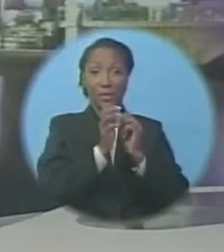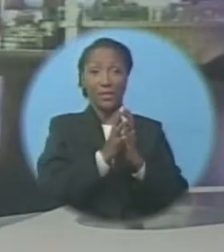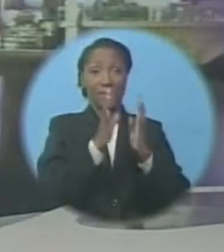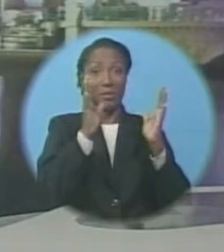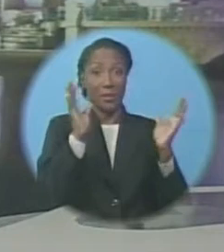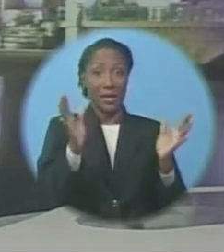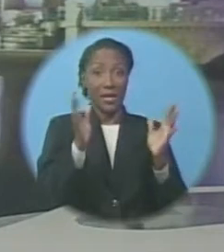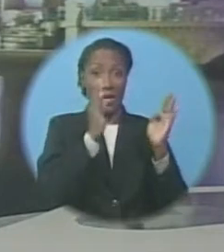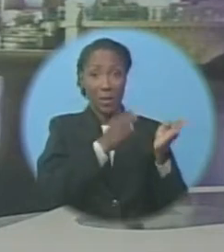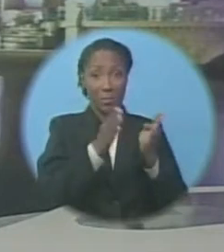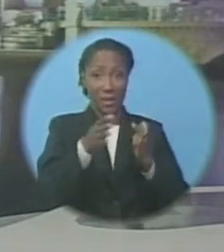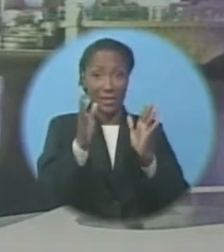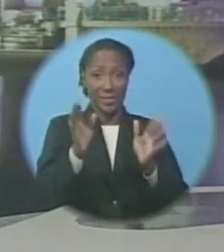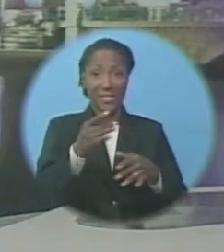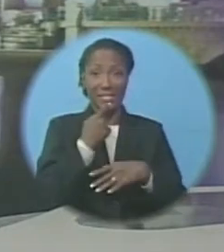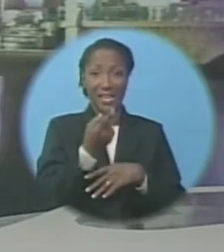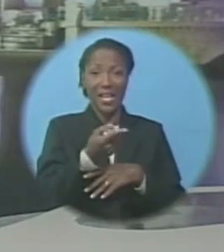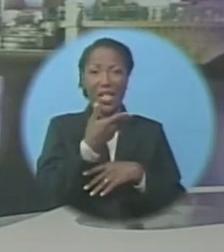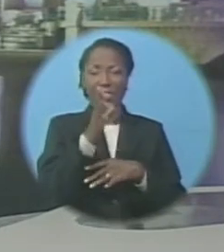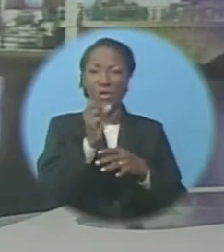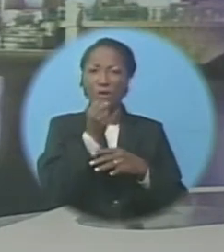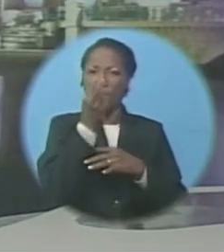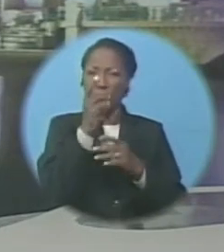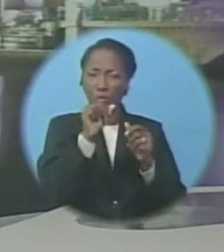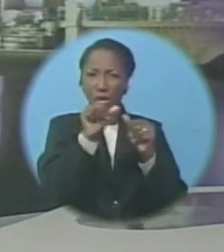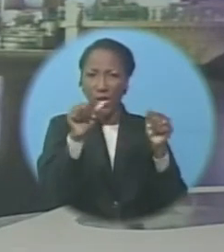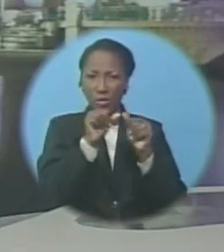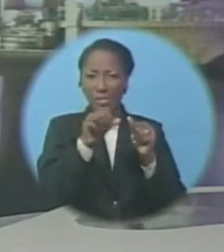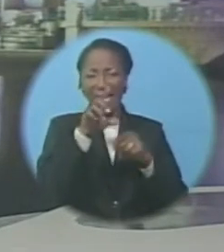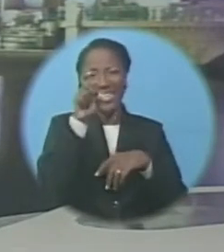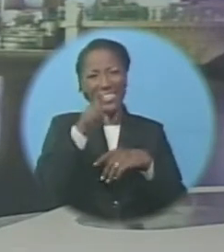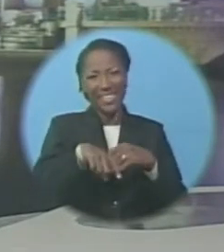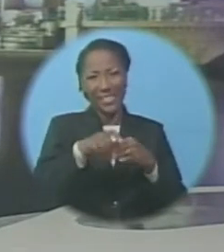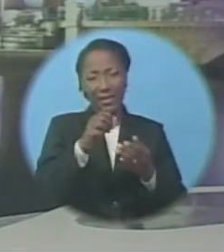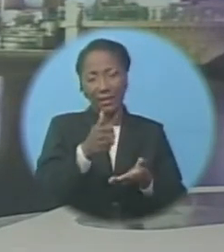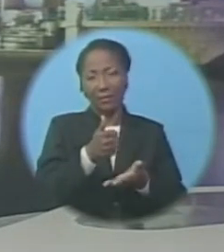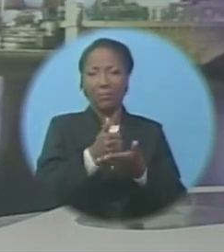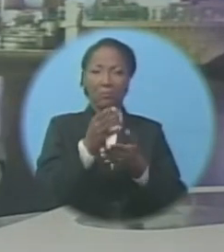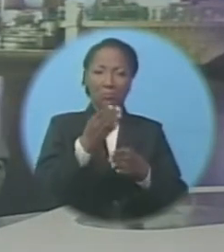and organizers say there are a few areas that need to be sorted.